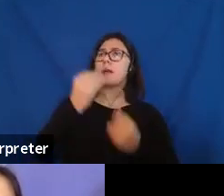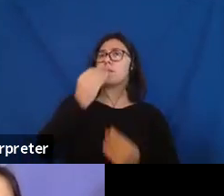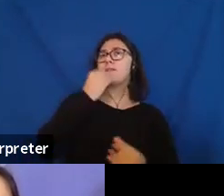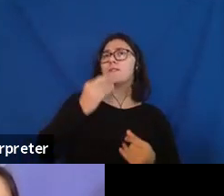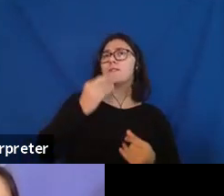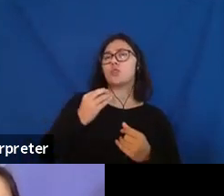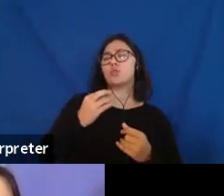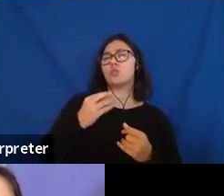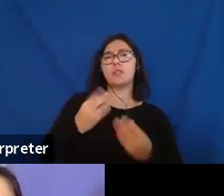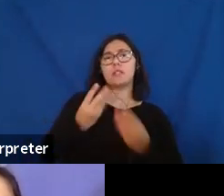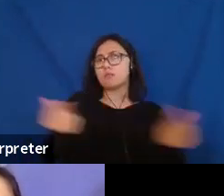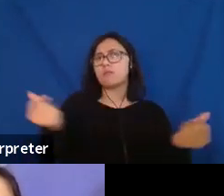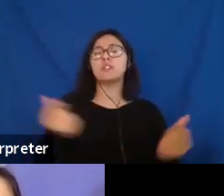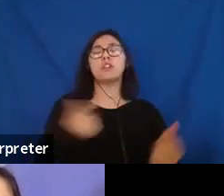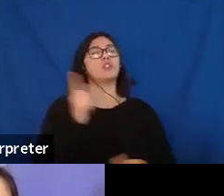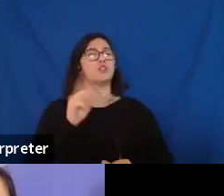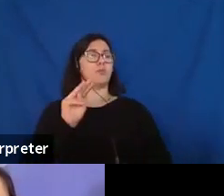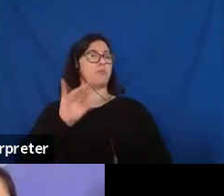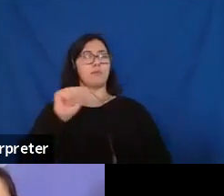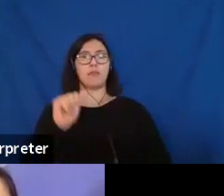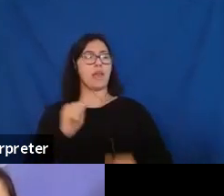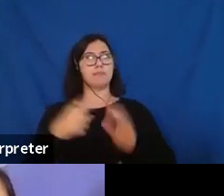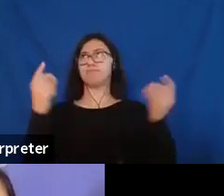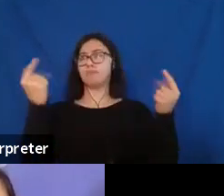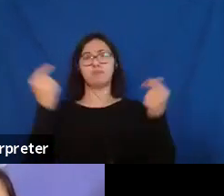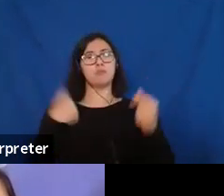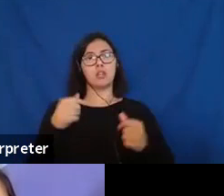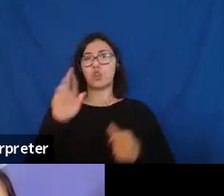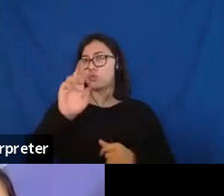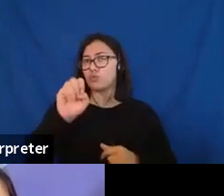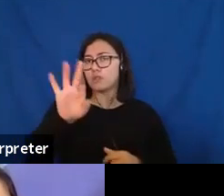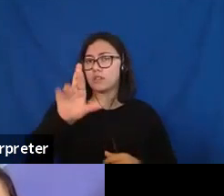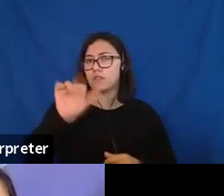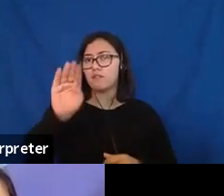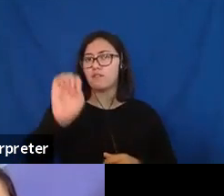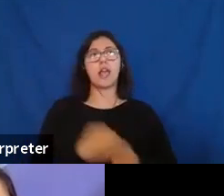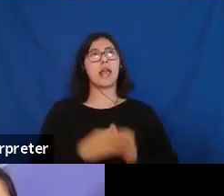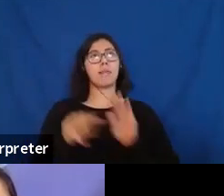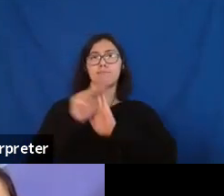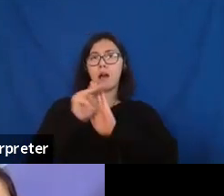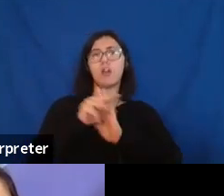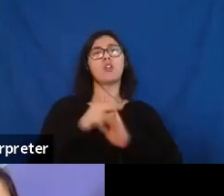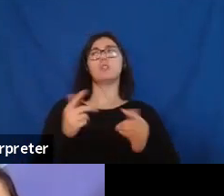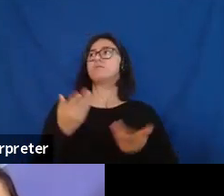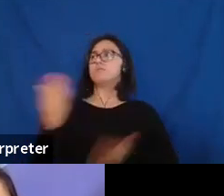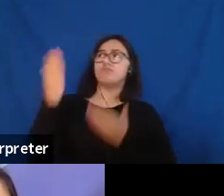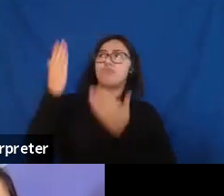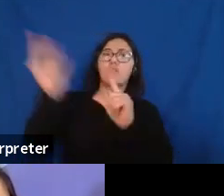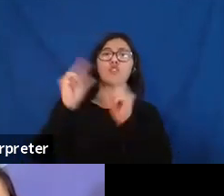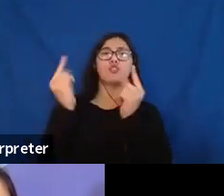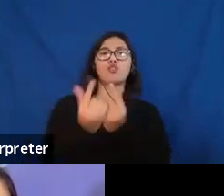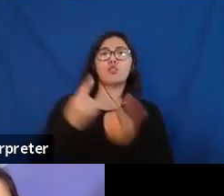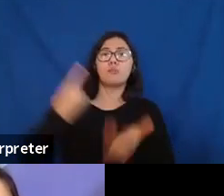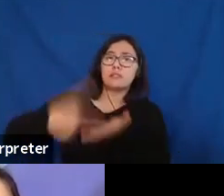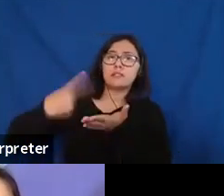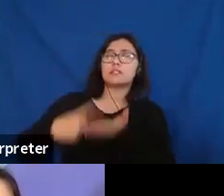just immediately went into modeling and to reframing it last week. And she offered a group discussion on what can we do to address food insecurity with